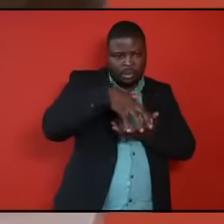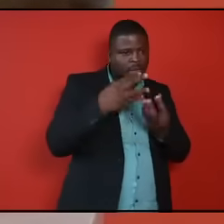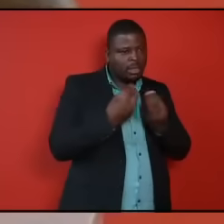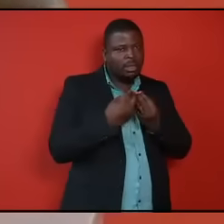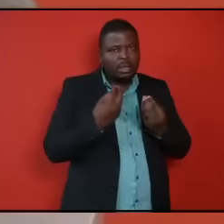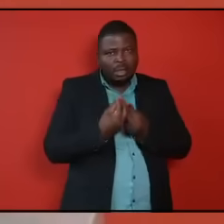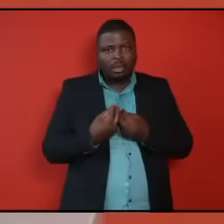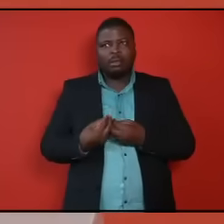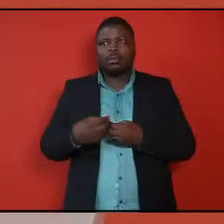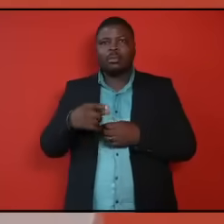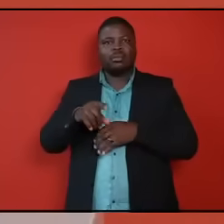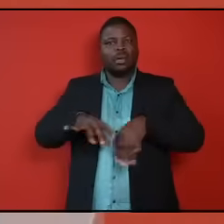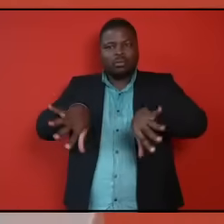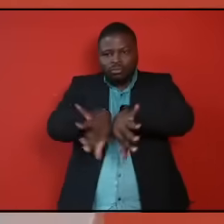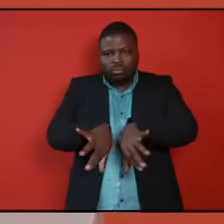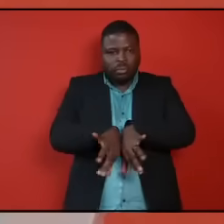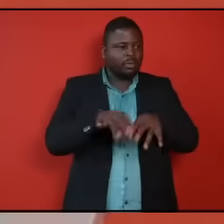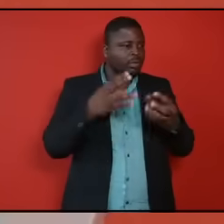it's so sophisticated,